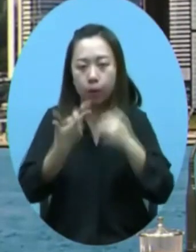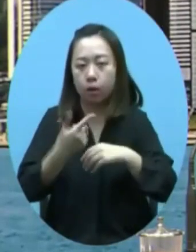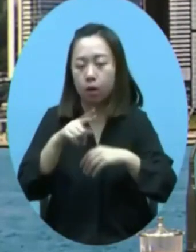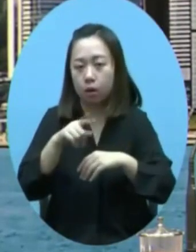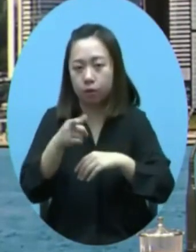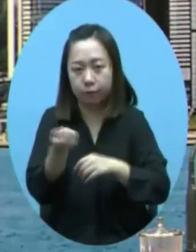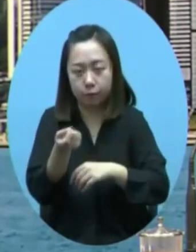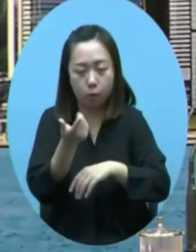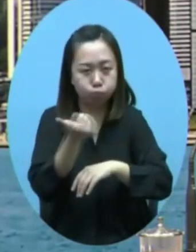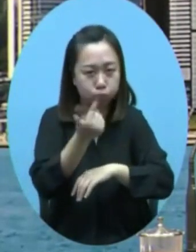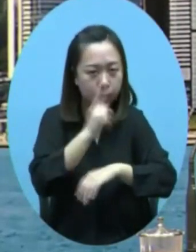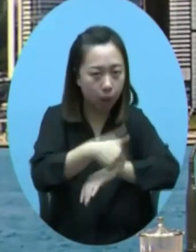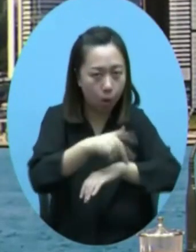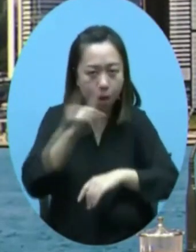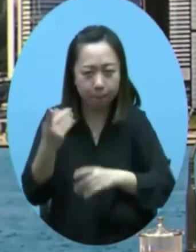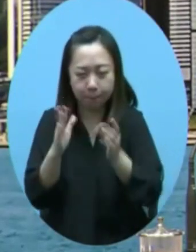And at the same time,